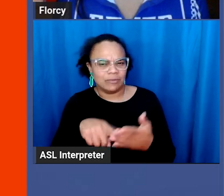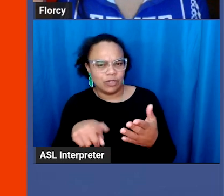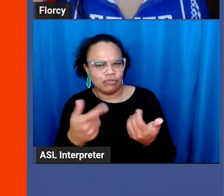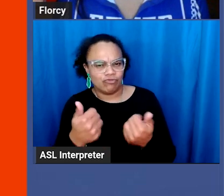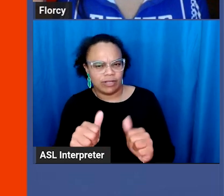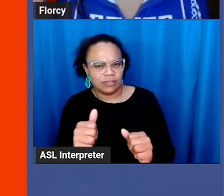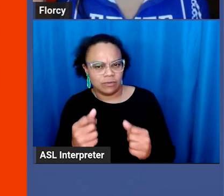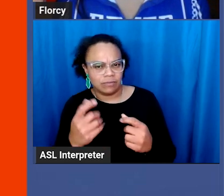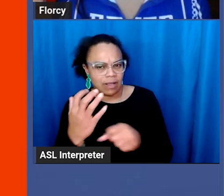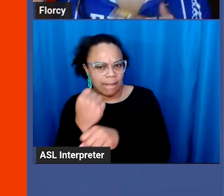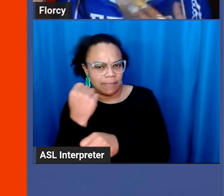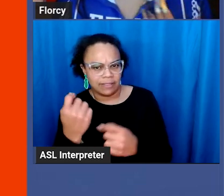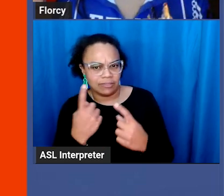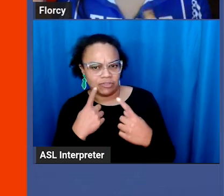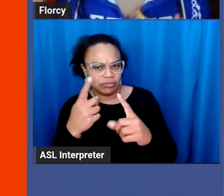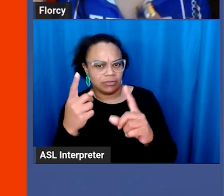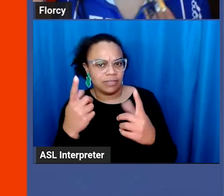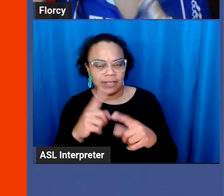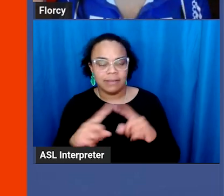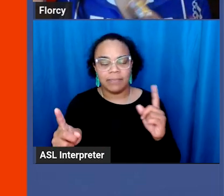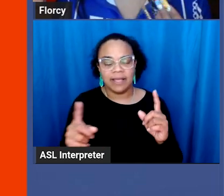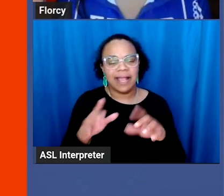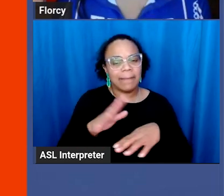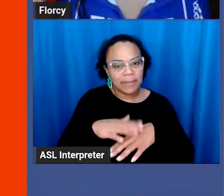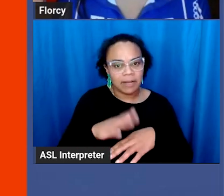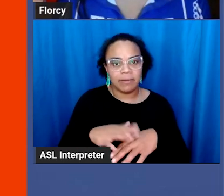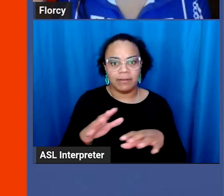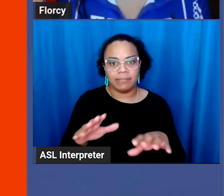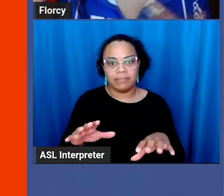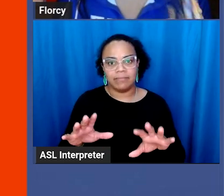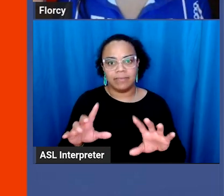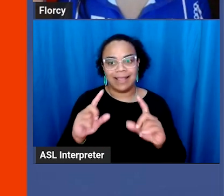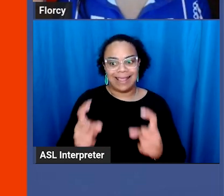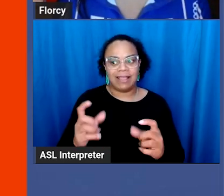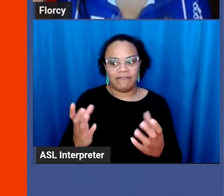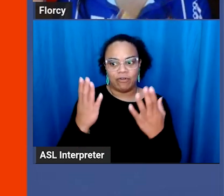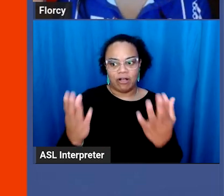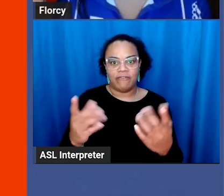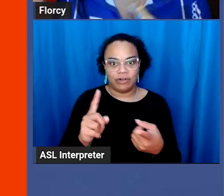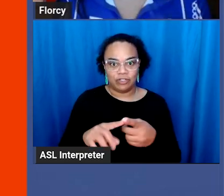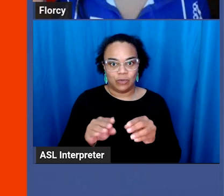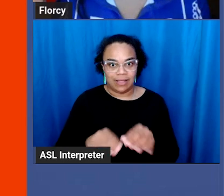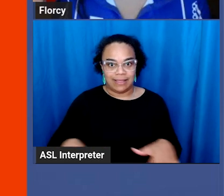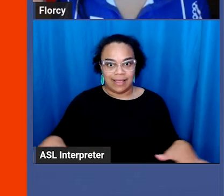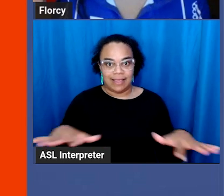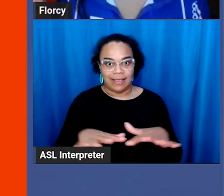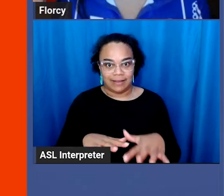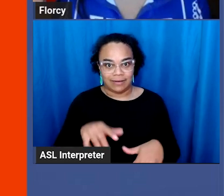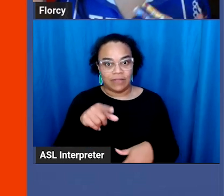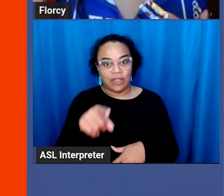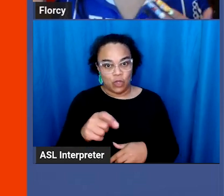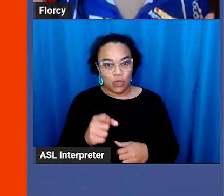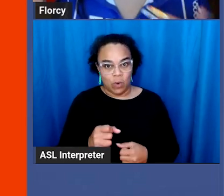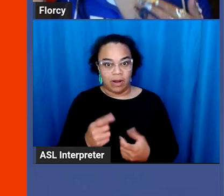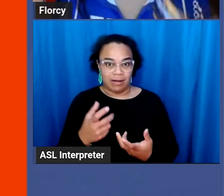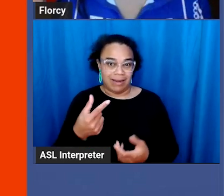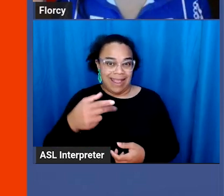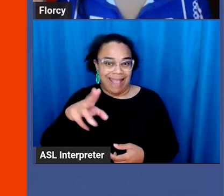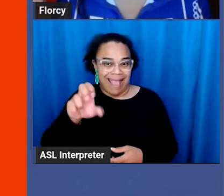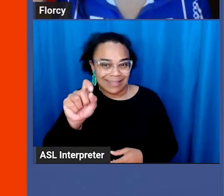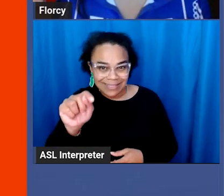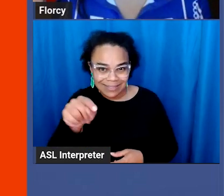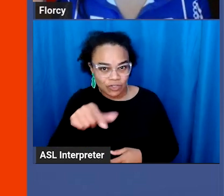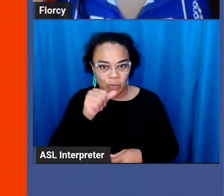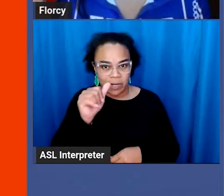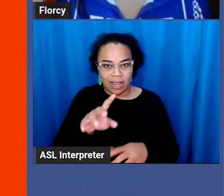minimum, giving an offering to the land that you're on, that you are a guest on, if you're not indigenous to this territory, is very